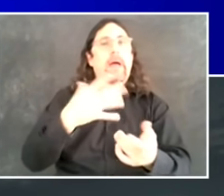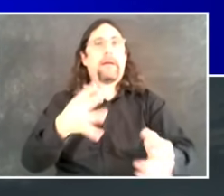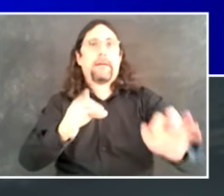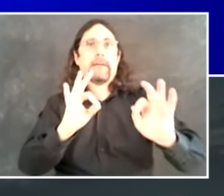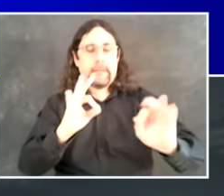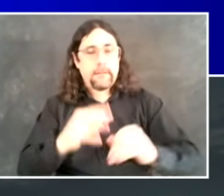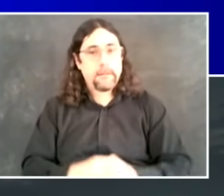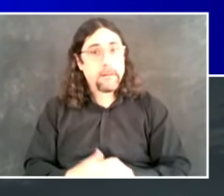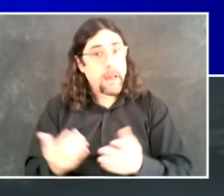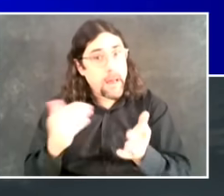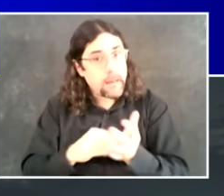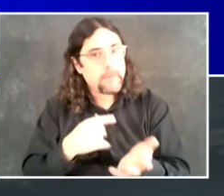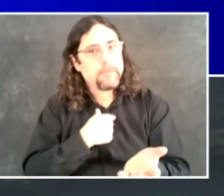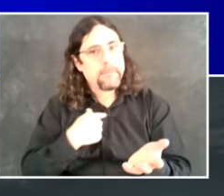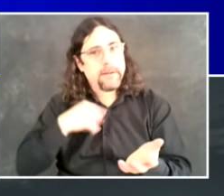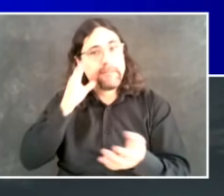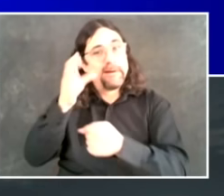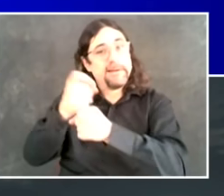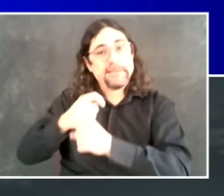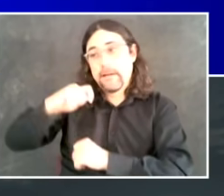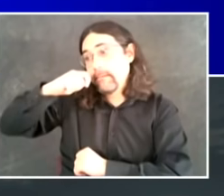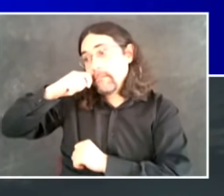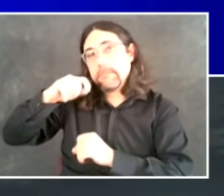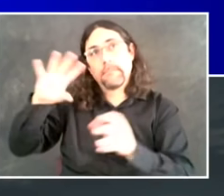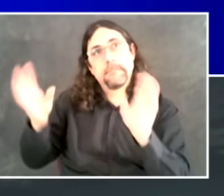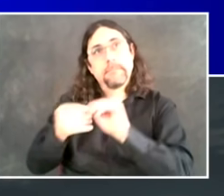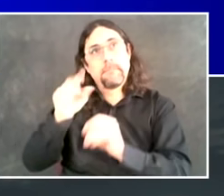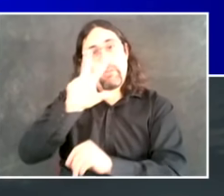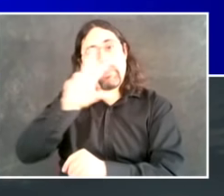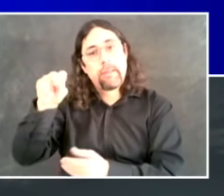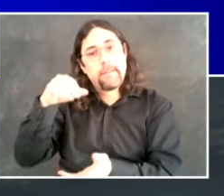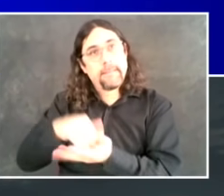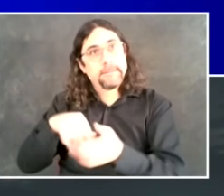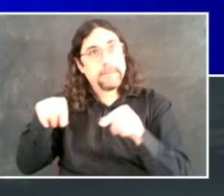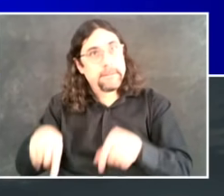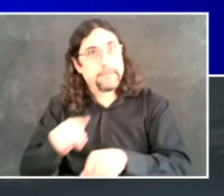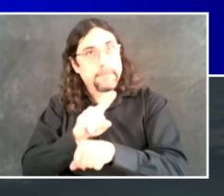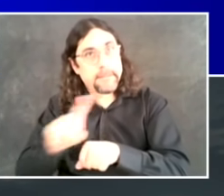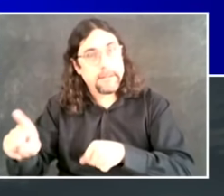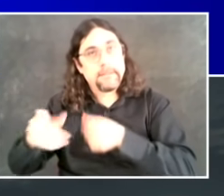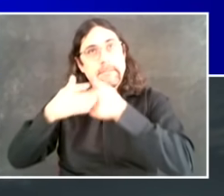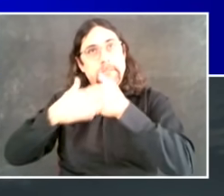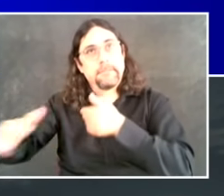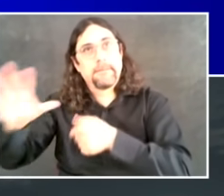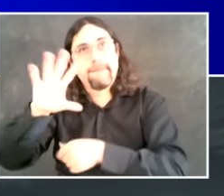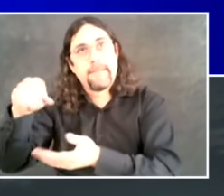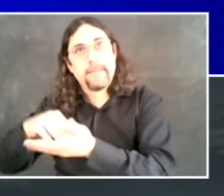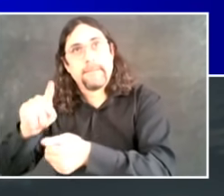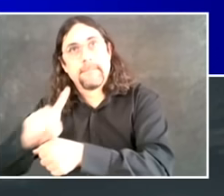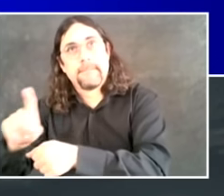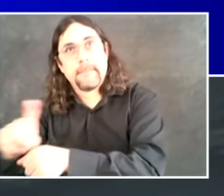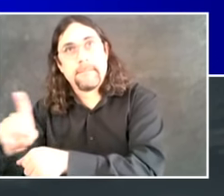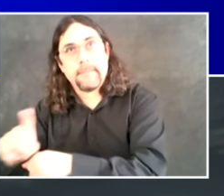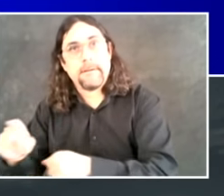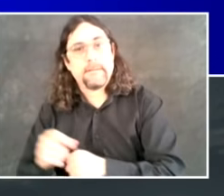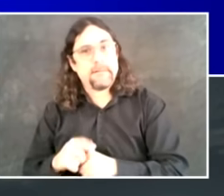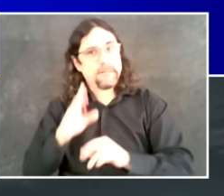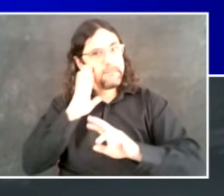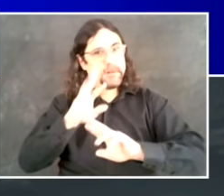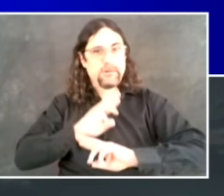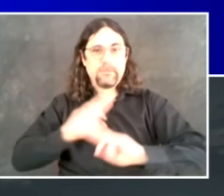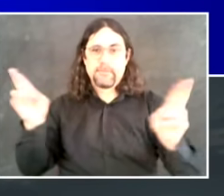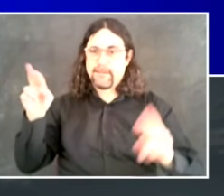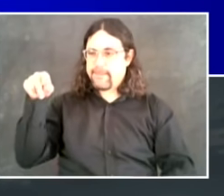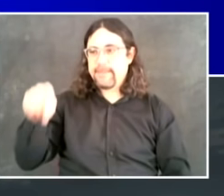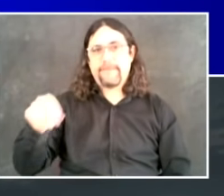And that pairing will happen Friday, May 8th. Those full test kits will be delivered wherever they're needed to be part